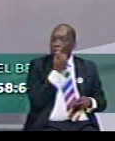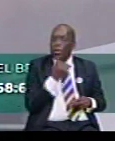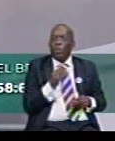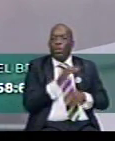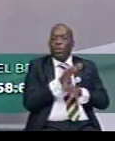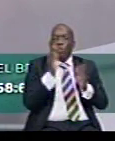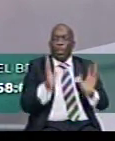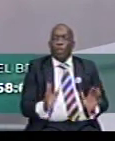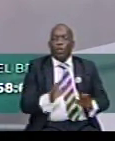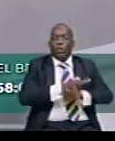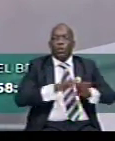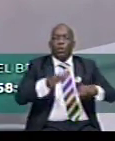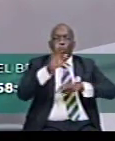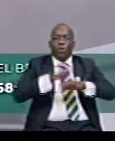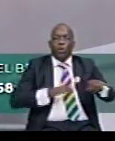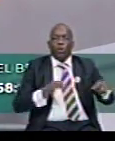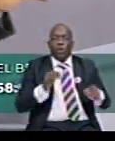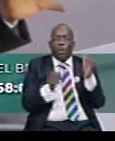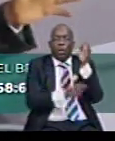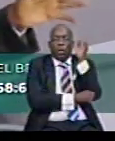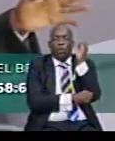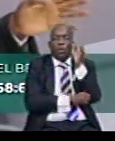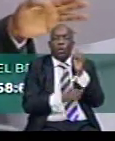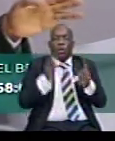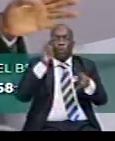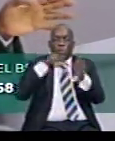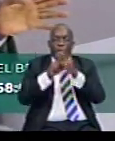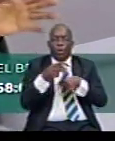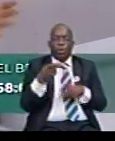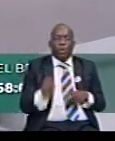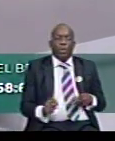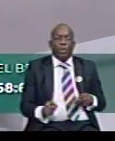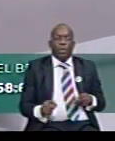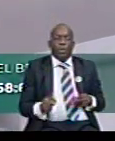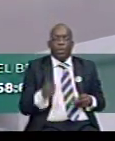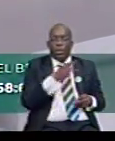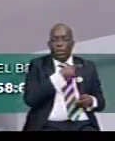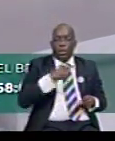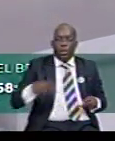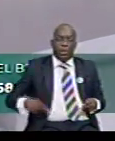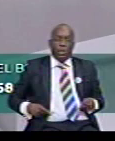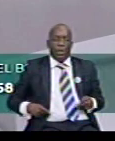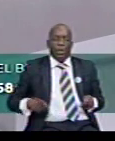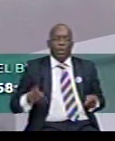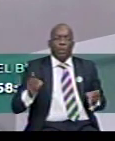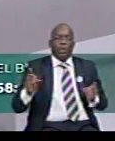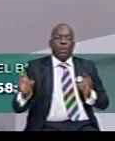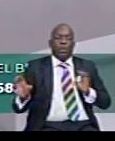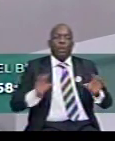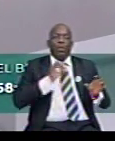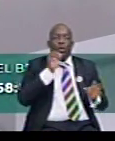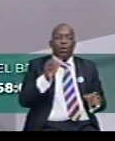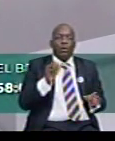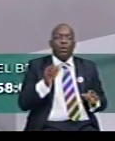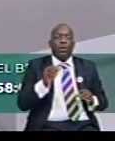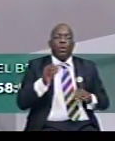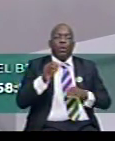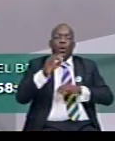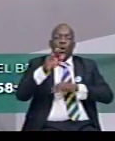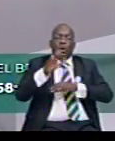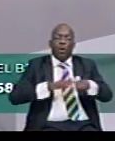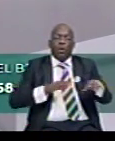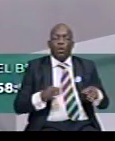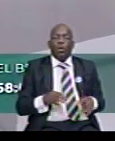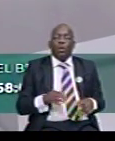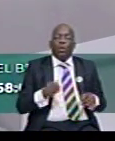Abraham prophet. And the king of Gerar, Abimelech, didn't call Abraham